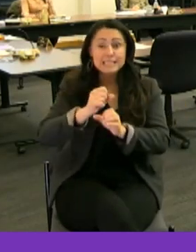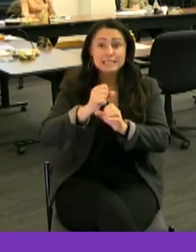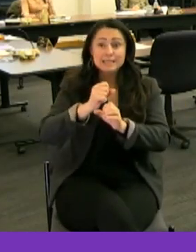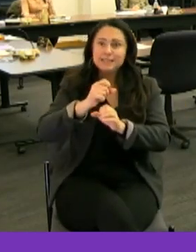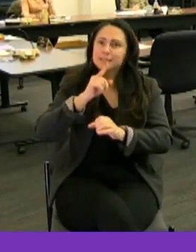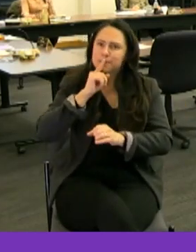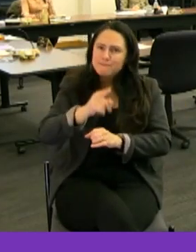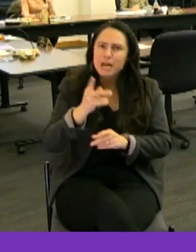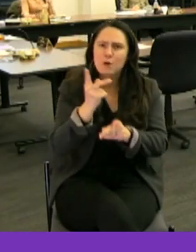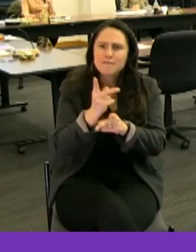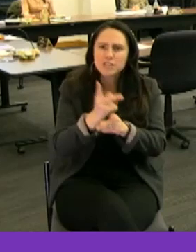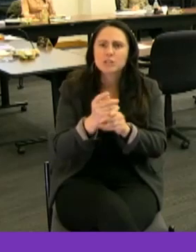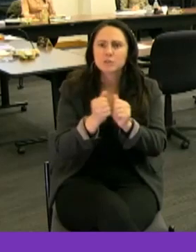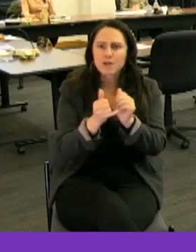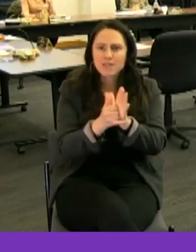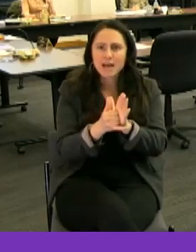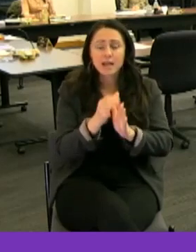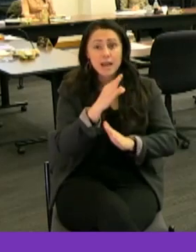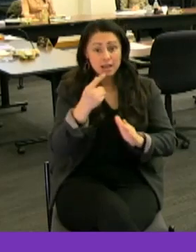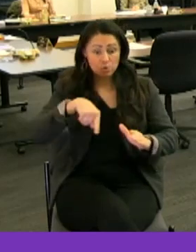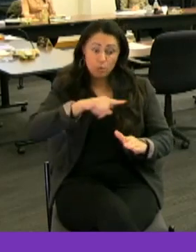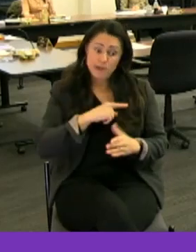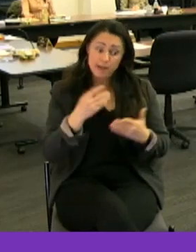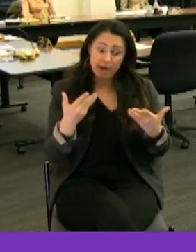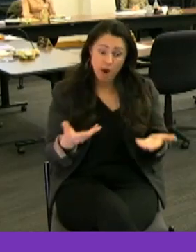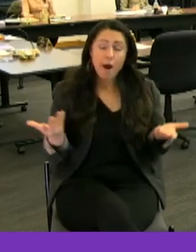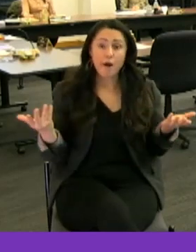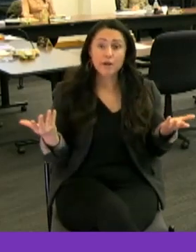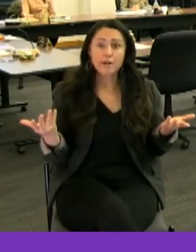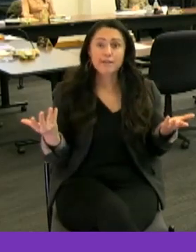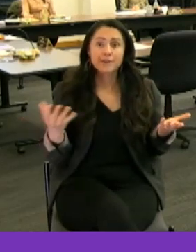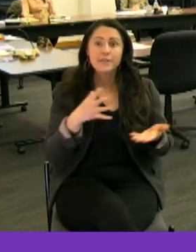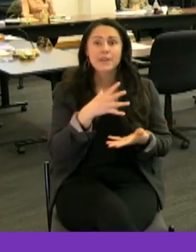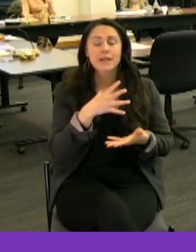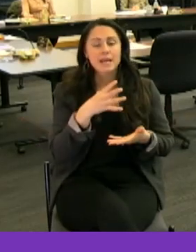vigilant with it. So, and we are, and